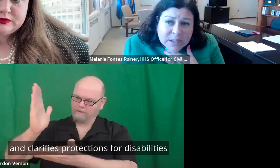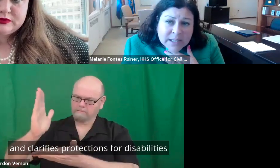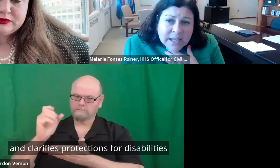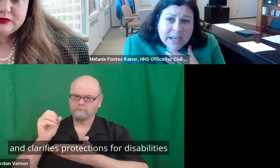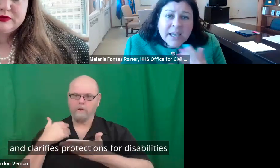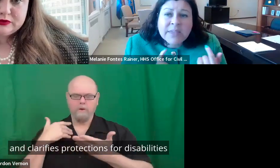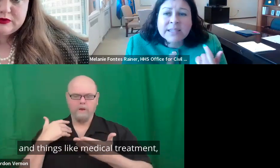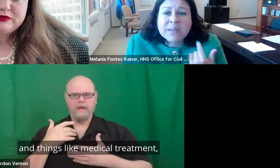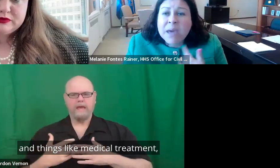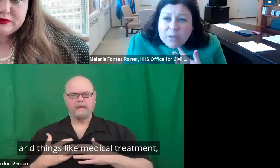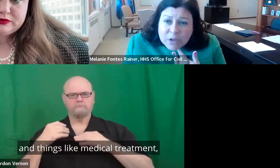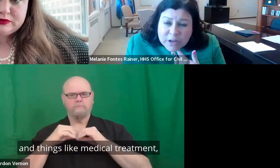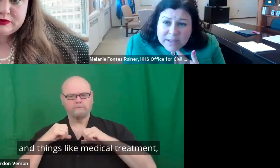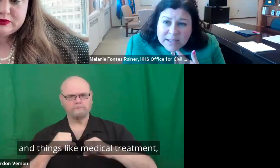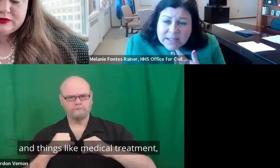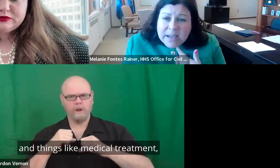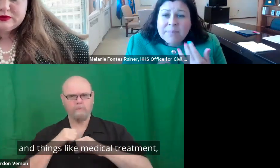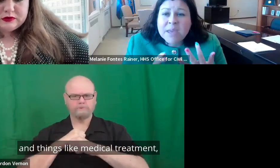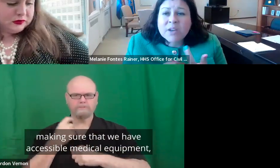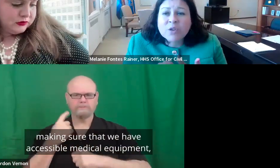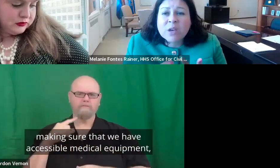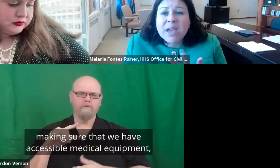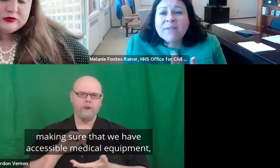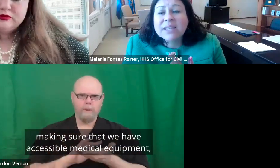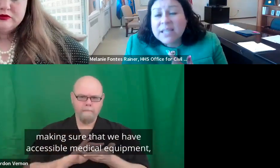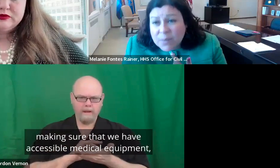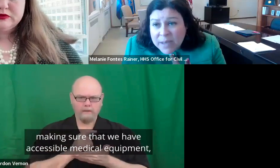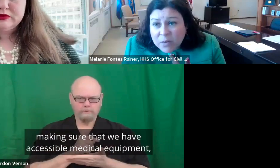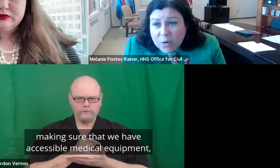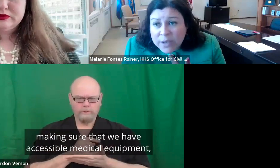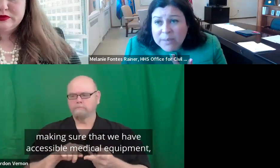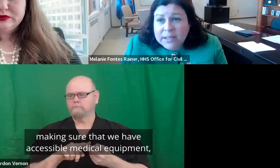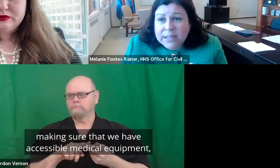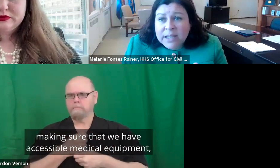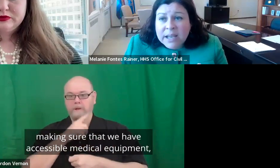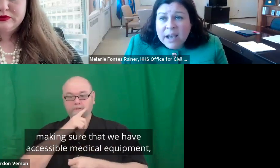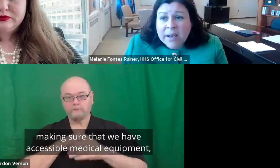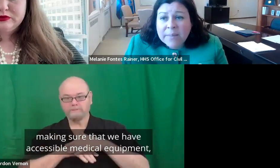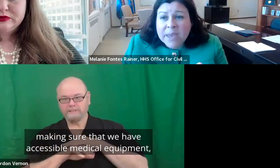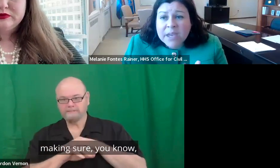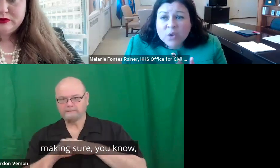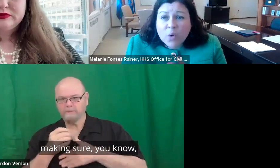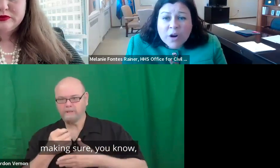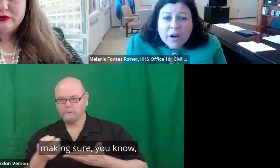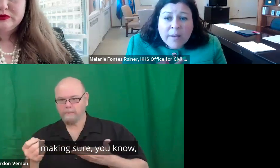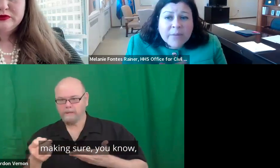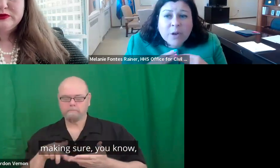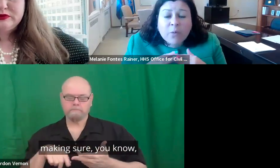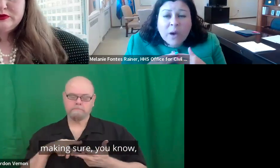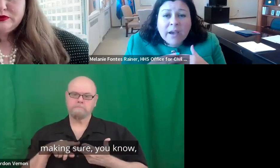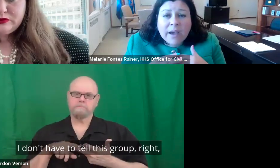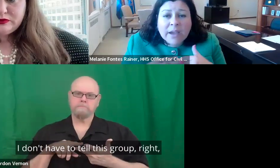protections for disabilities in things like medical treatment, making sure that we have accessible medical equipment, making sure,